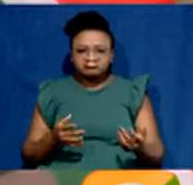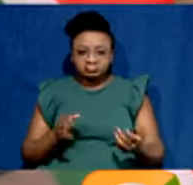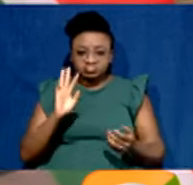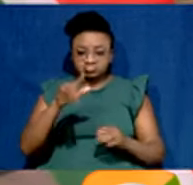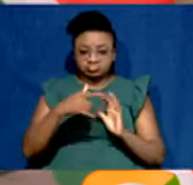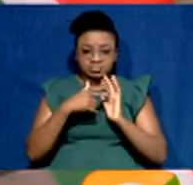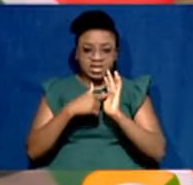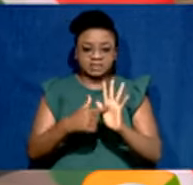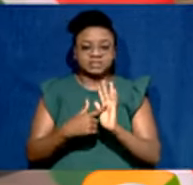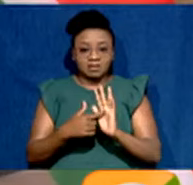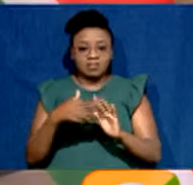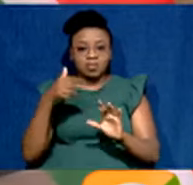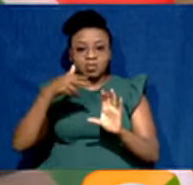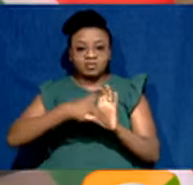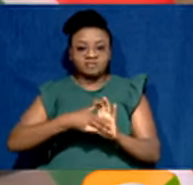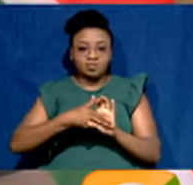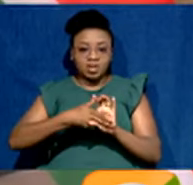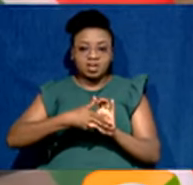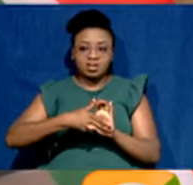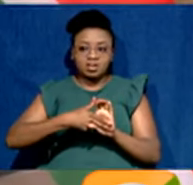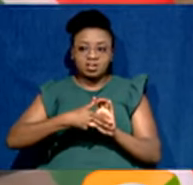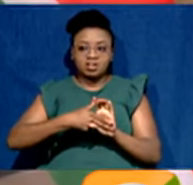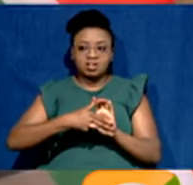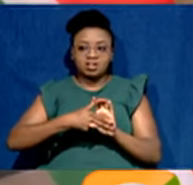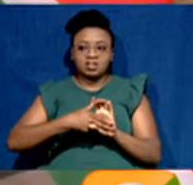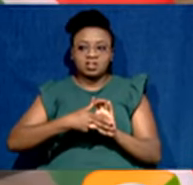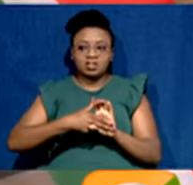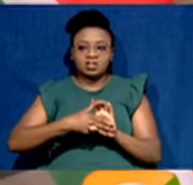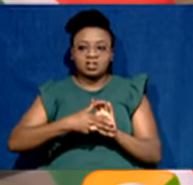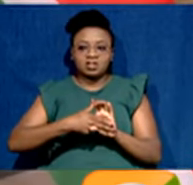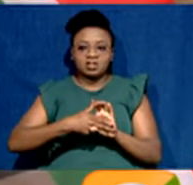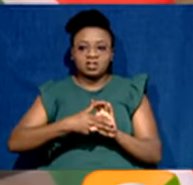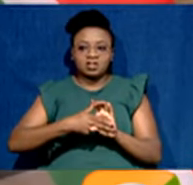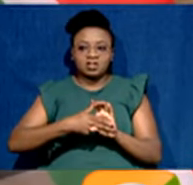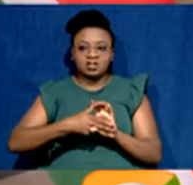Fuel today is at